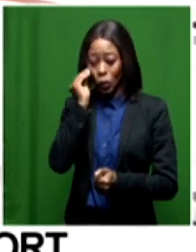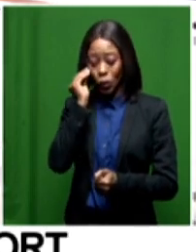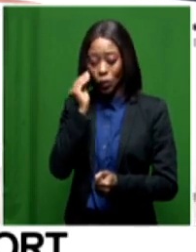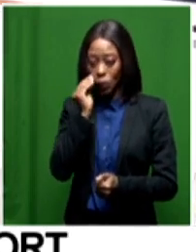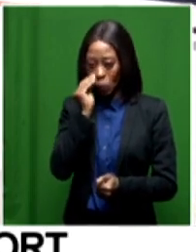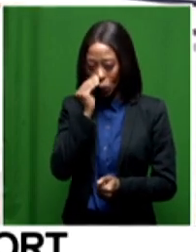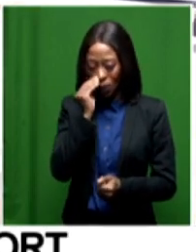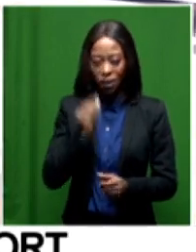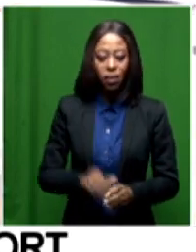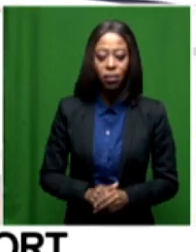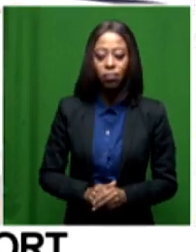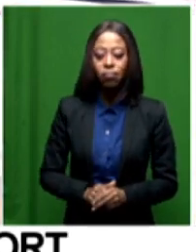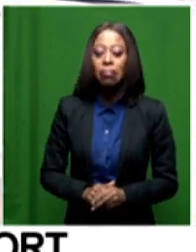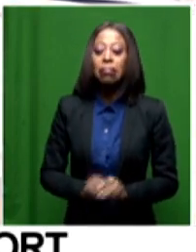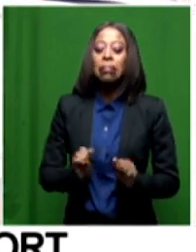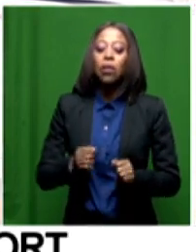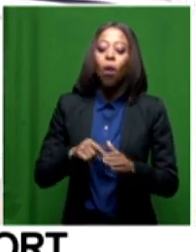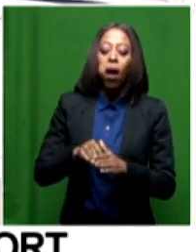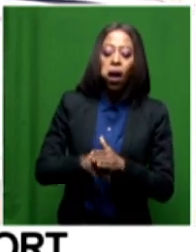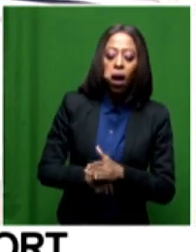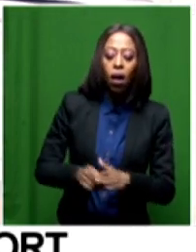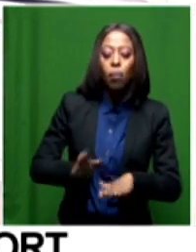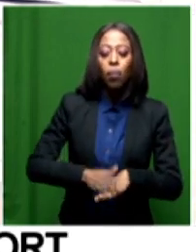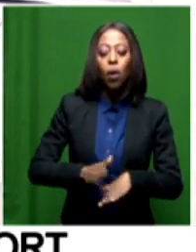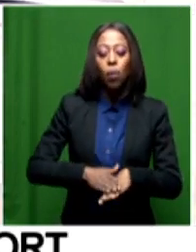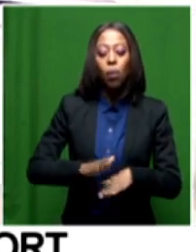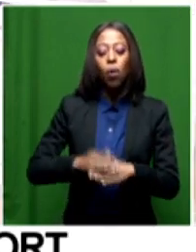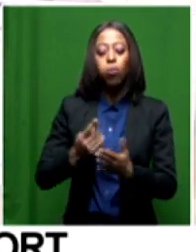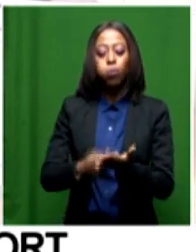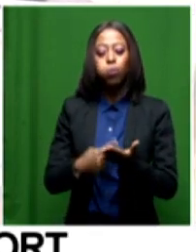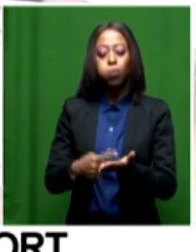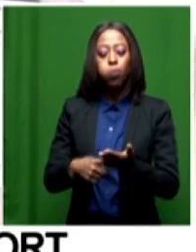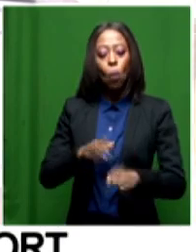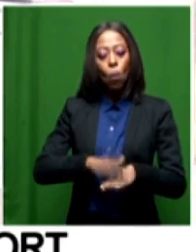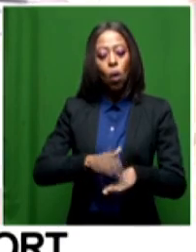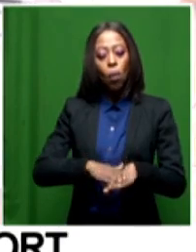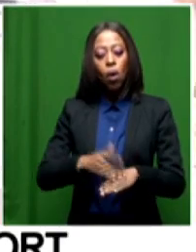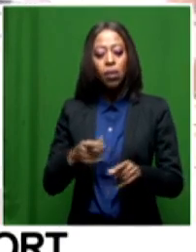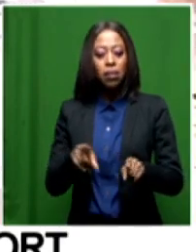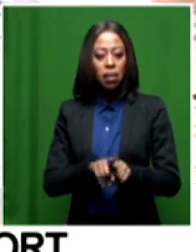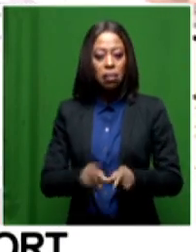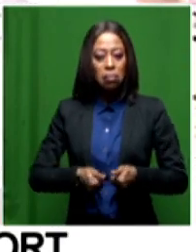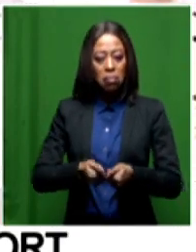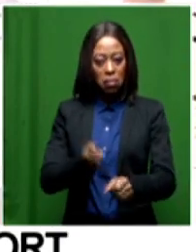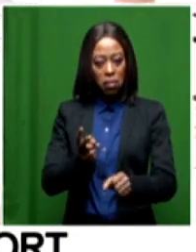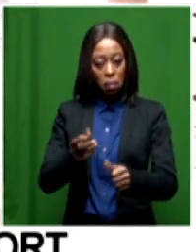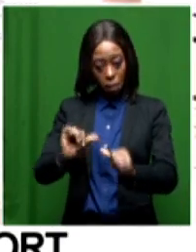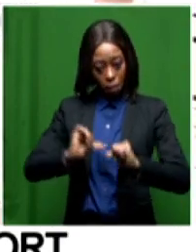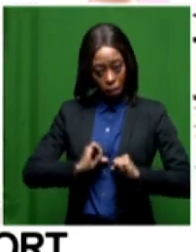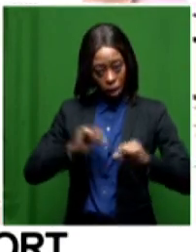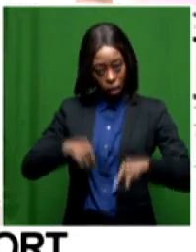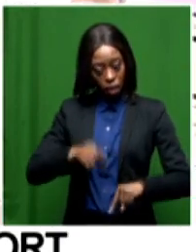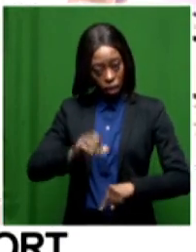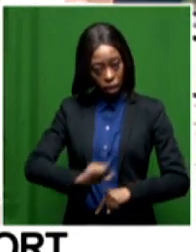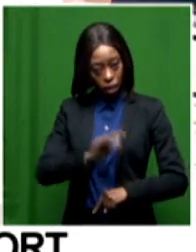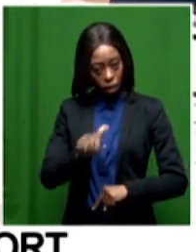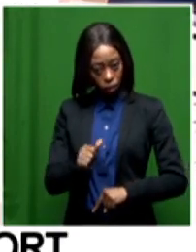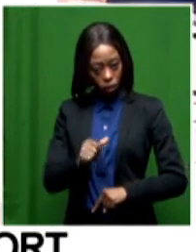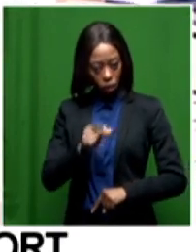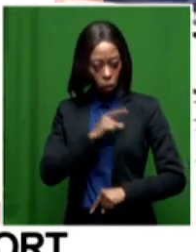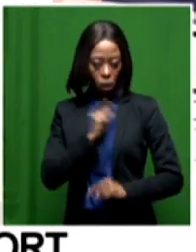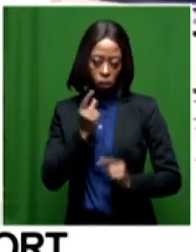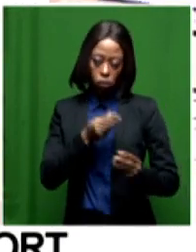Sasha, let's delve a little bit deeper into this discussion on Formula One possibly coming back to South Africa. When we look at it from a